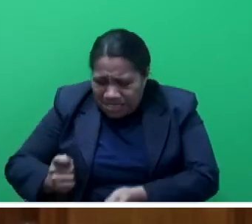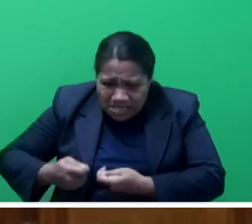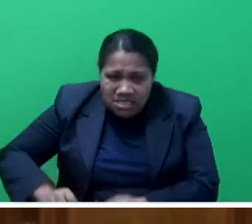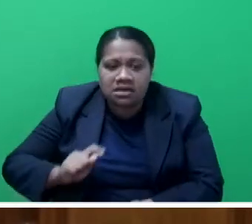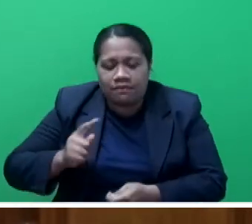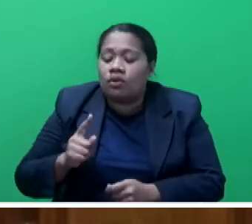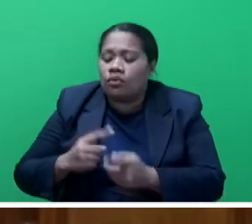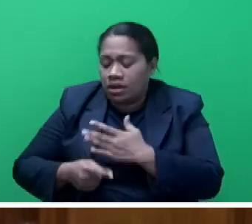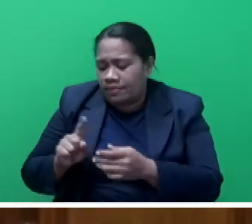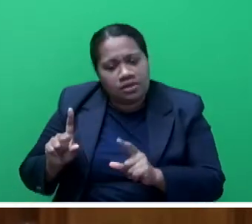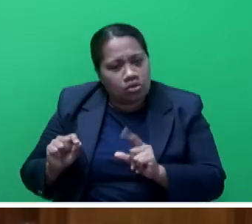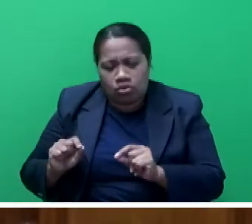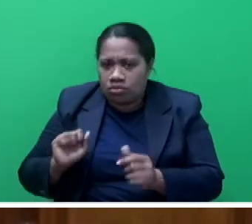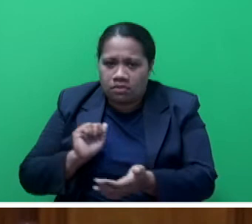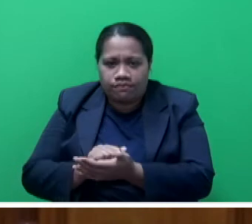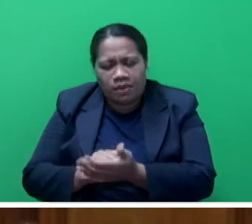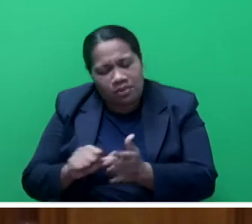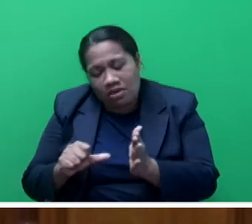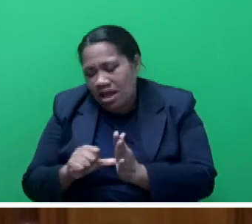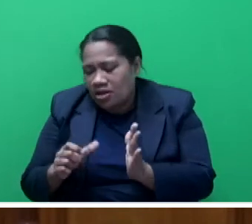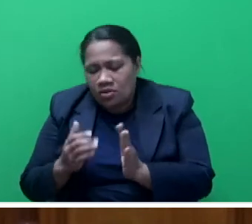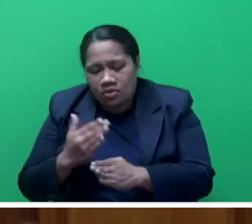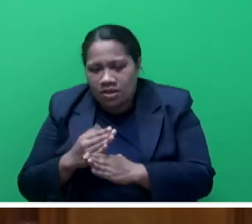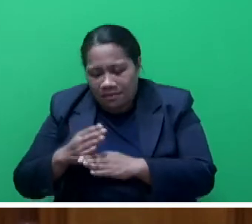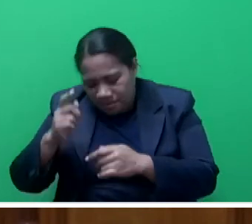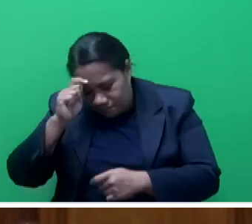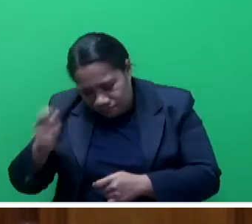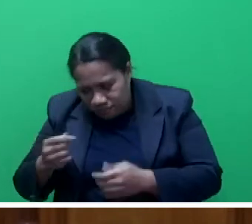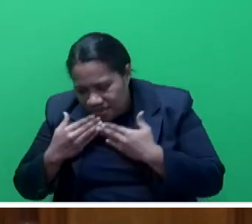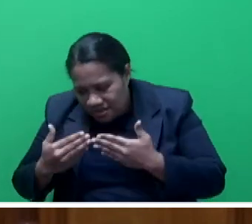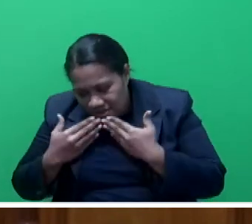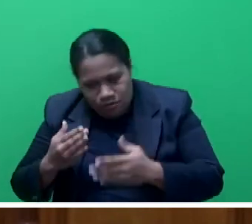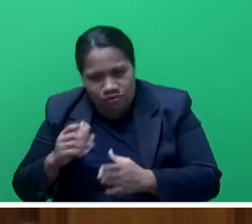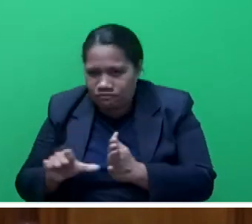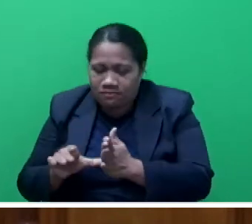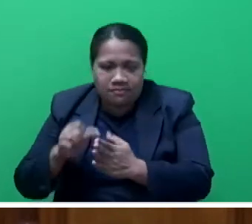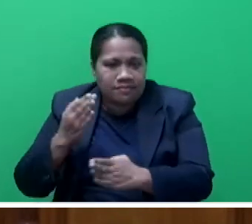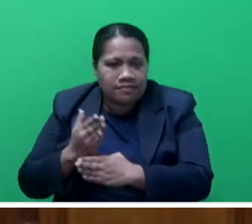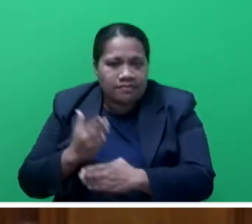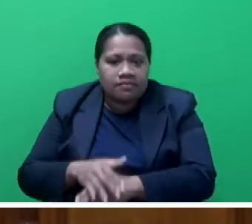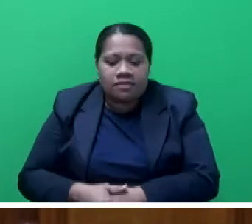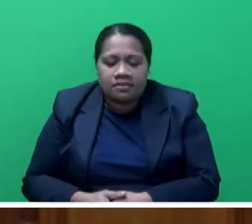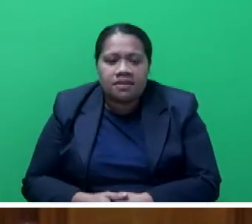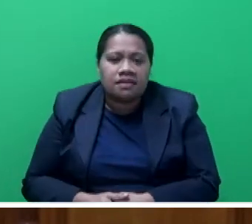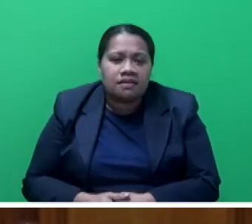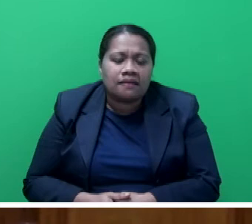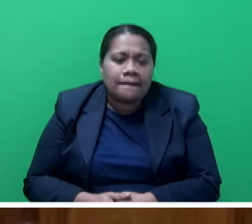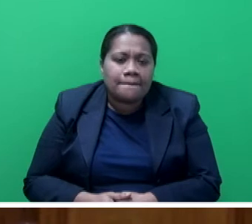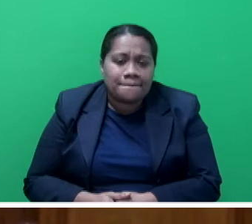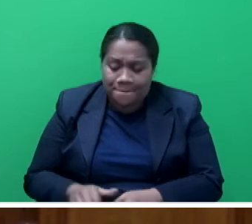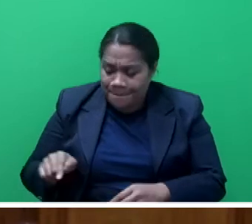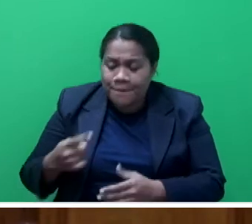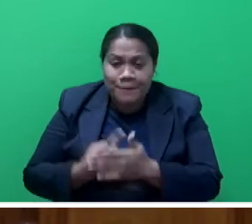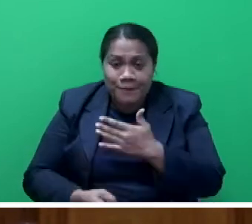out the flushing works to get rid of the silt and the air to make sure that these are not the cause of intermittent water supply. And